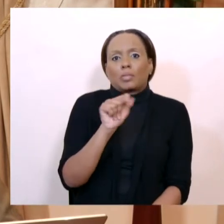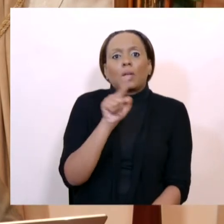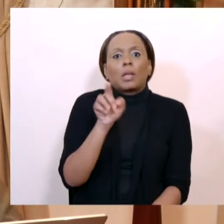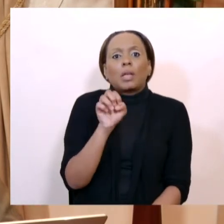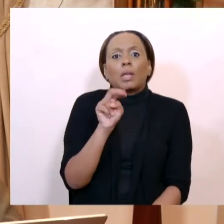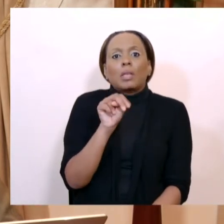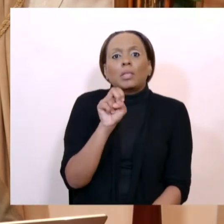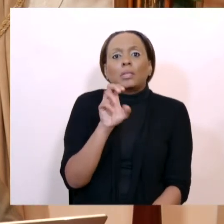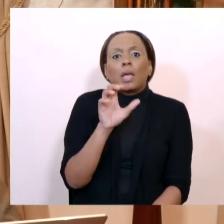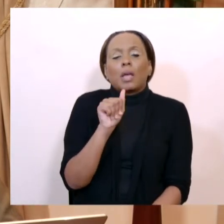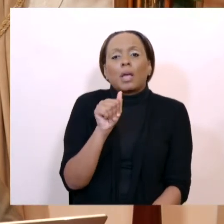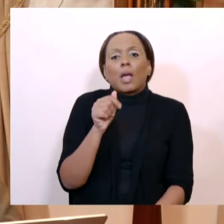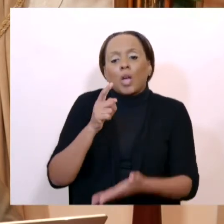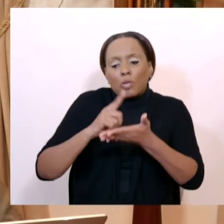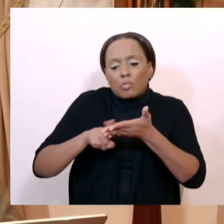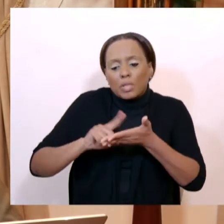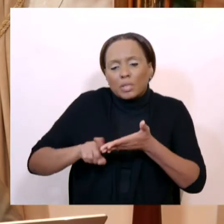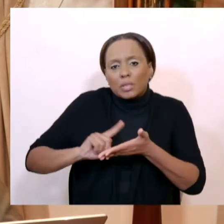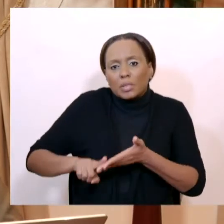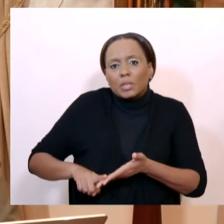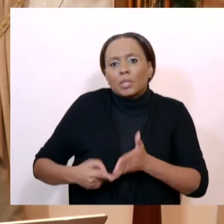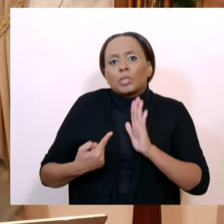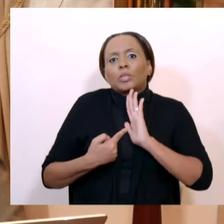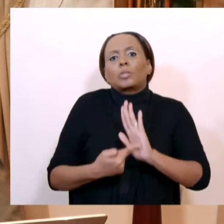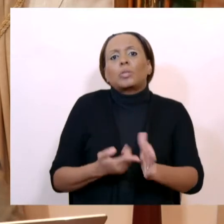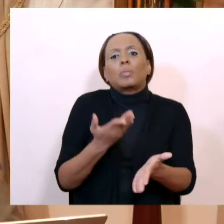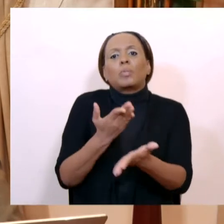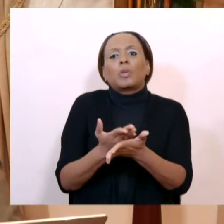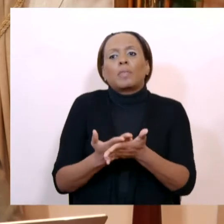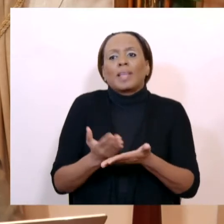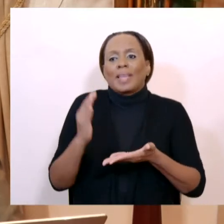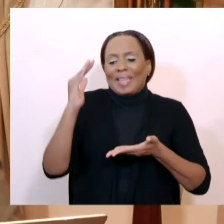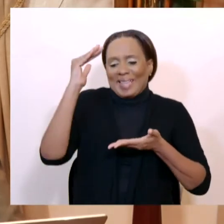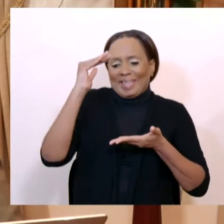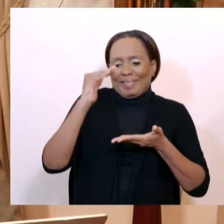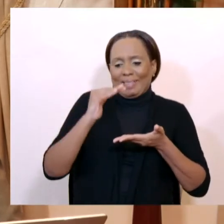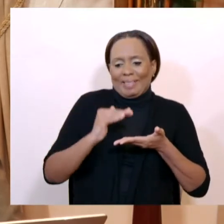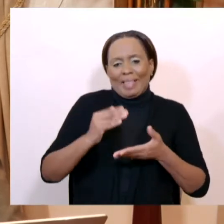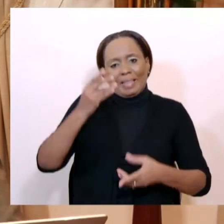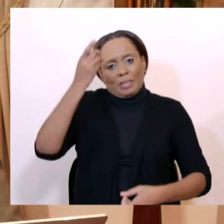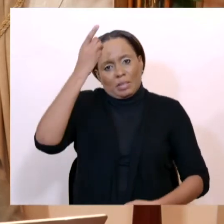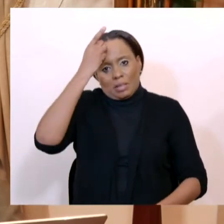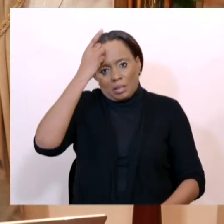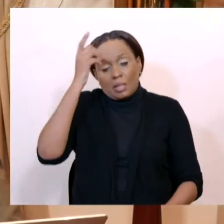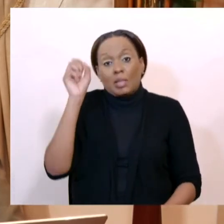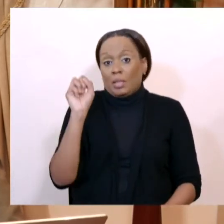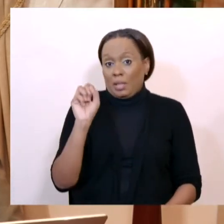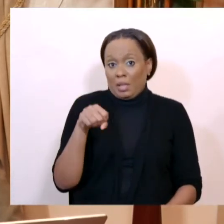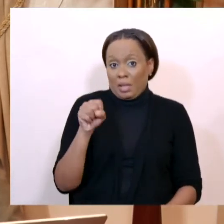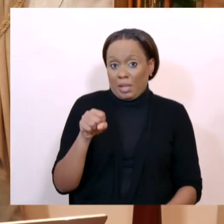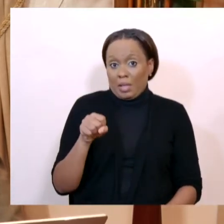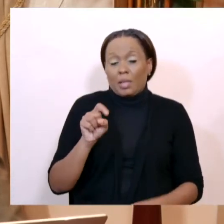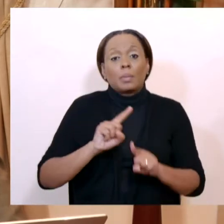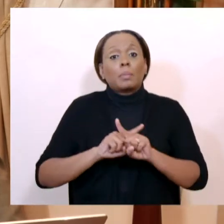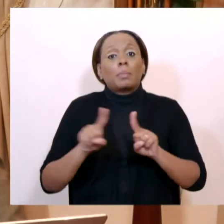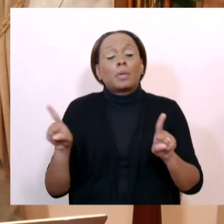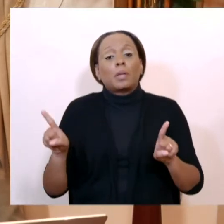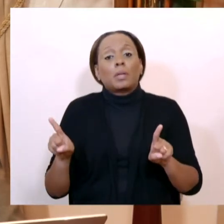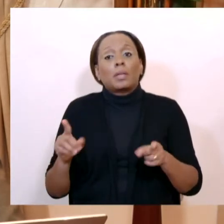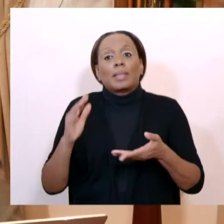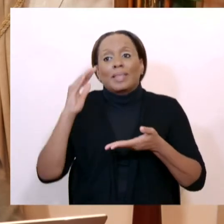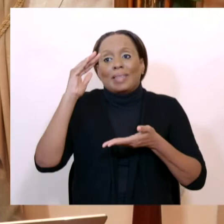study investigators have proven that not only is there less disease if you've taken the Oxford Astra Zenaca vaccine, but there's